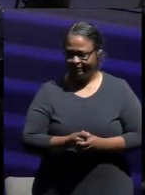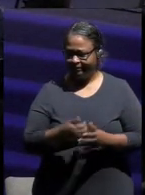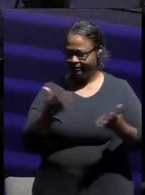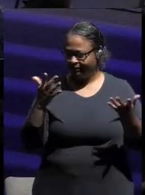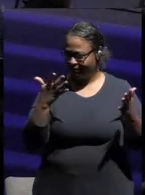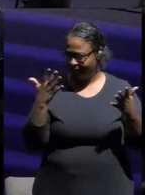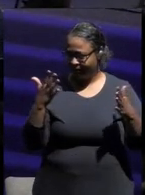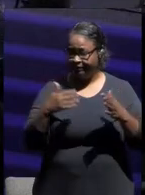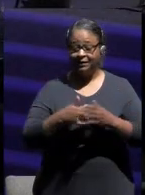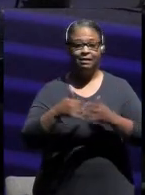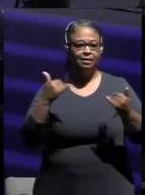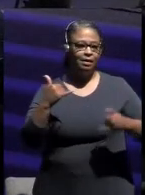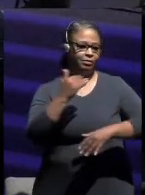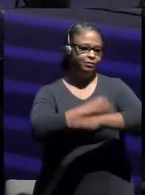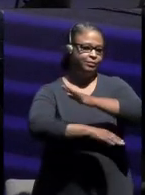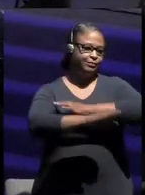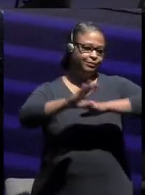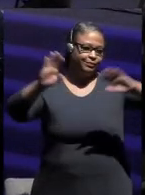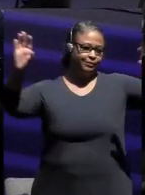With